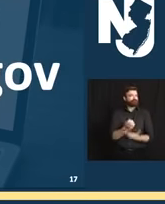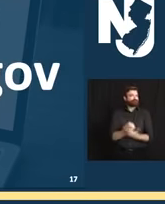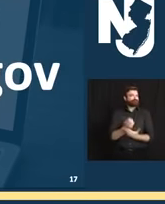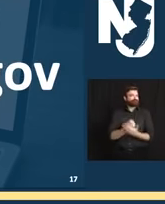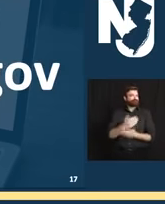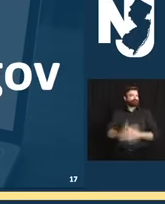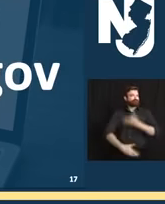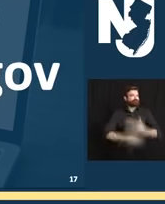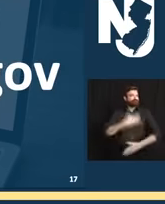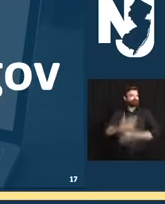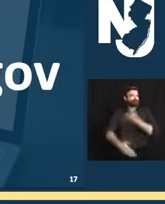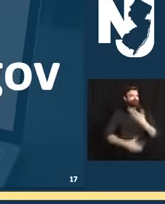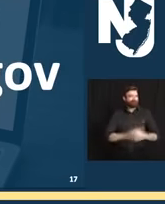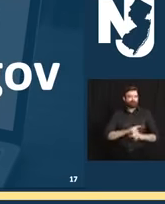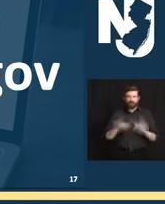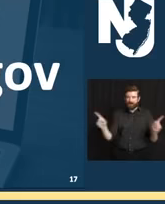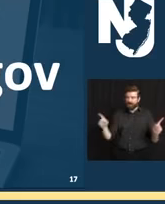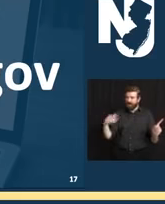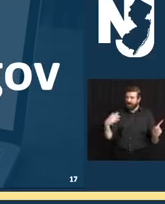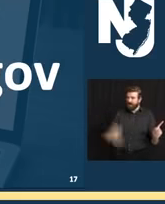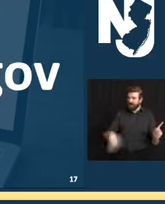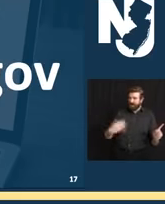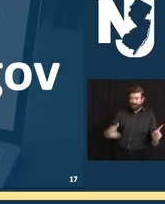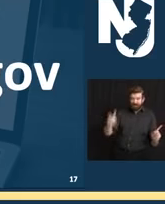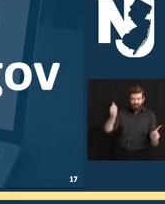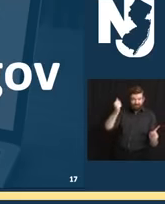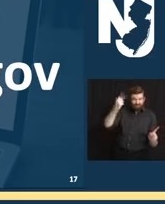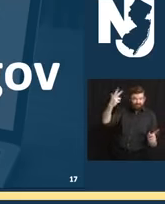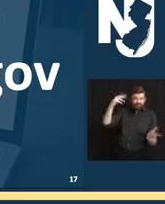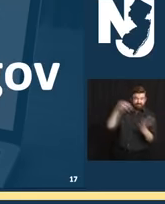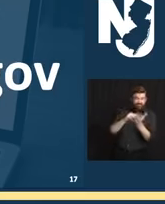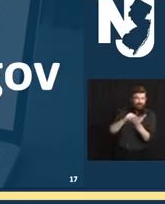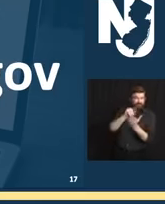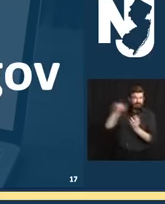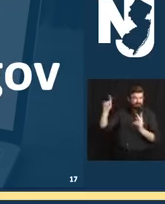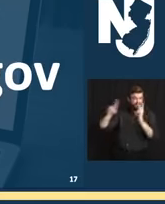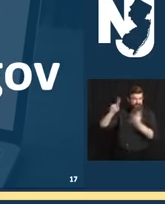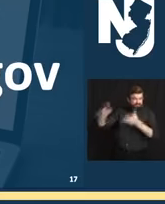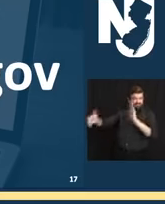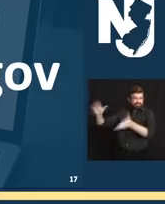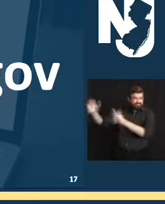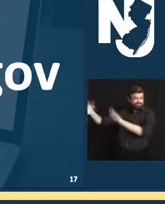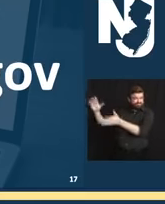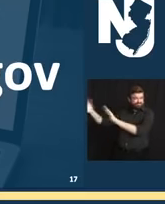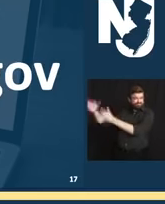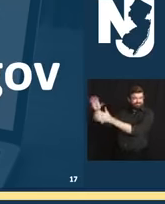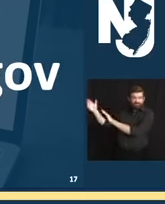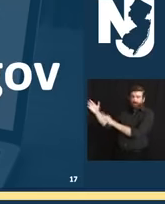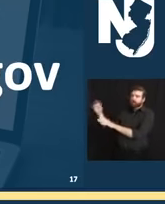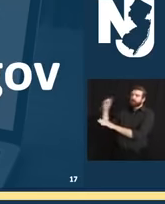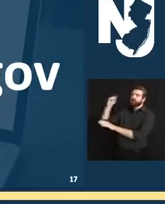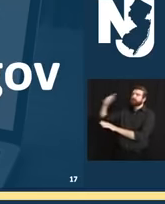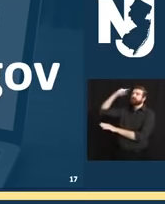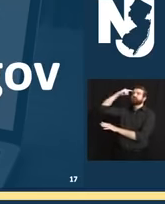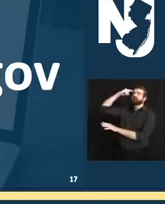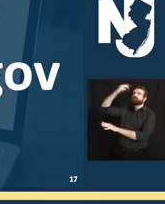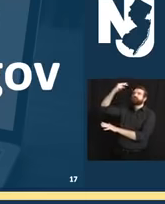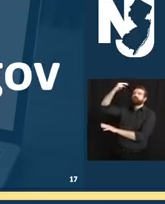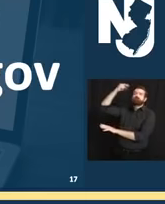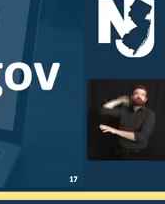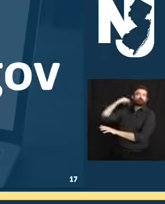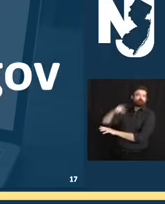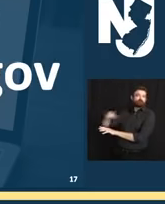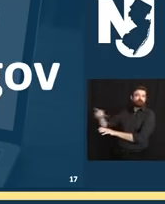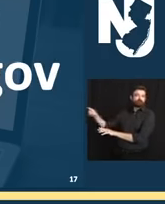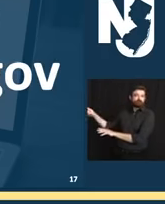Jersey family who will not join us for that restart. Let us never forget that, and never forget them. Now, I want to end